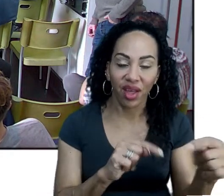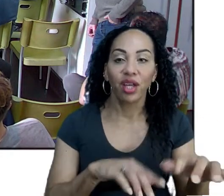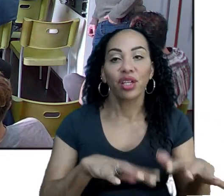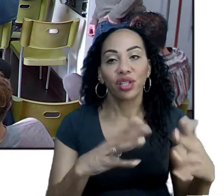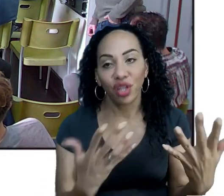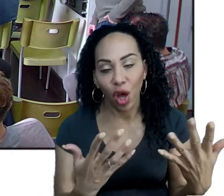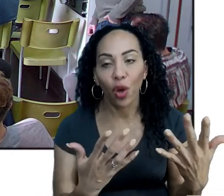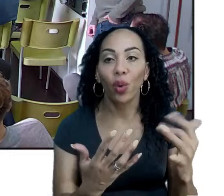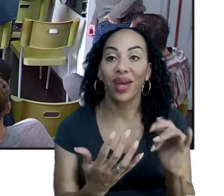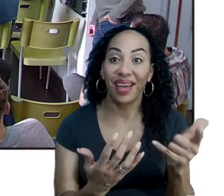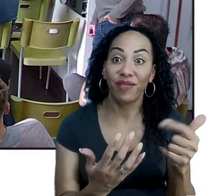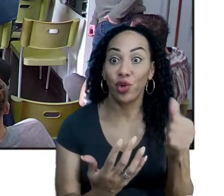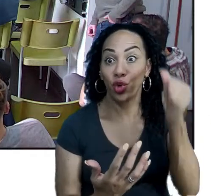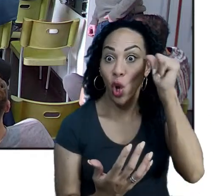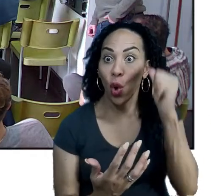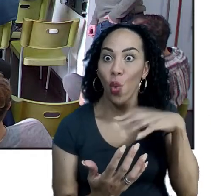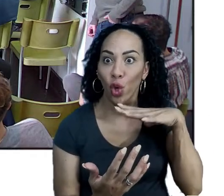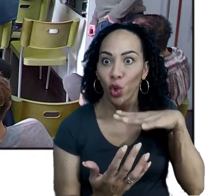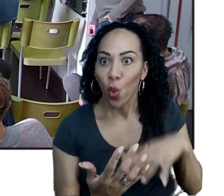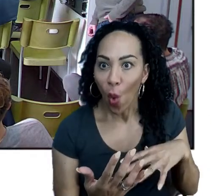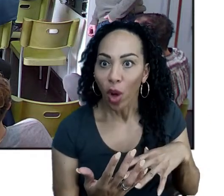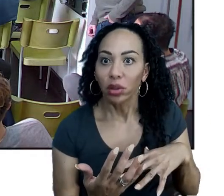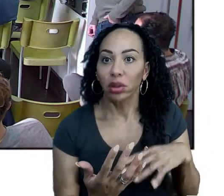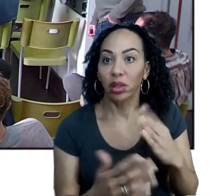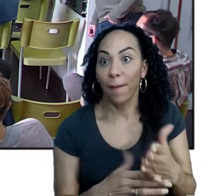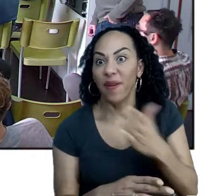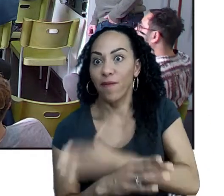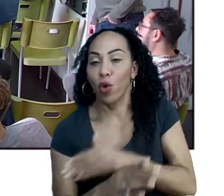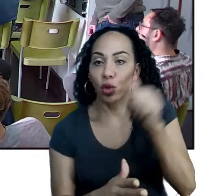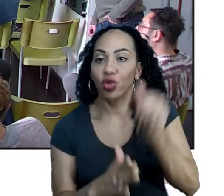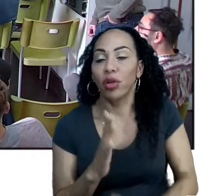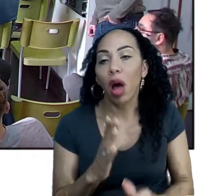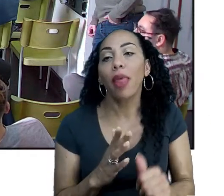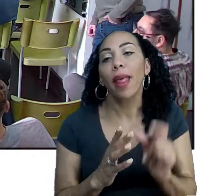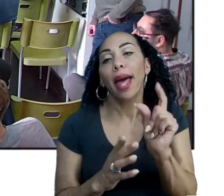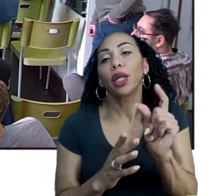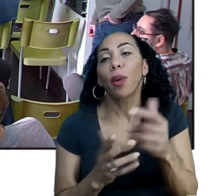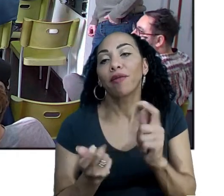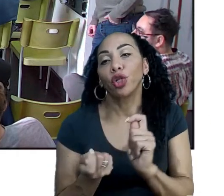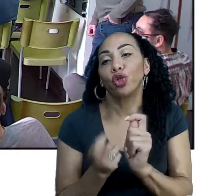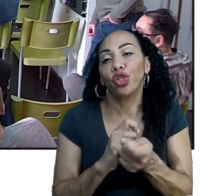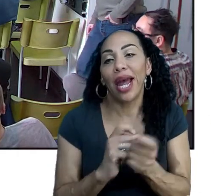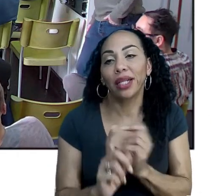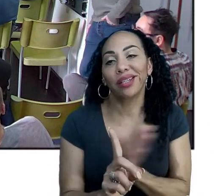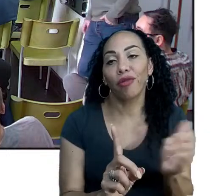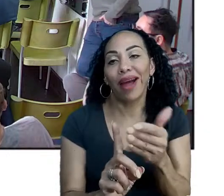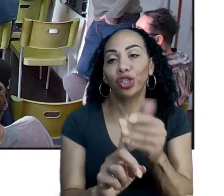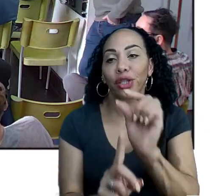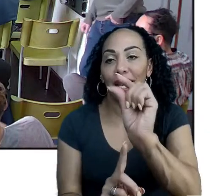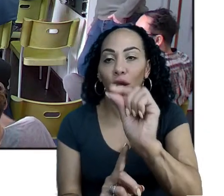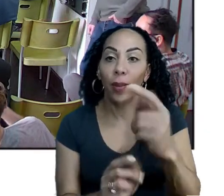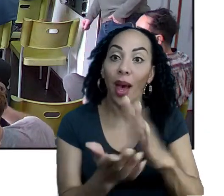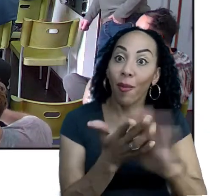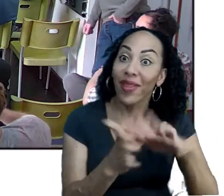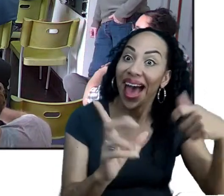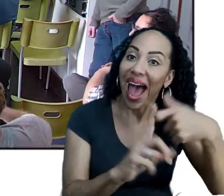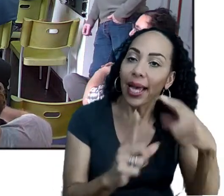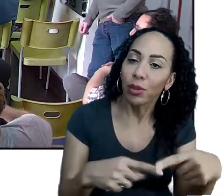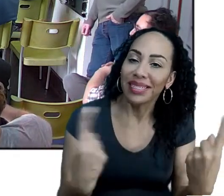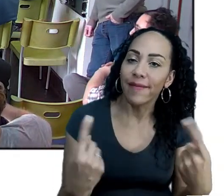like. But with the hack, it was just fairly easy. Awesome. Can I quickly follow up on that? Yeah.